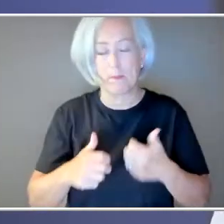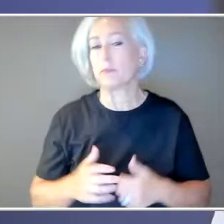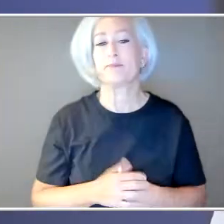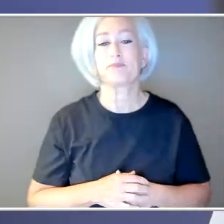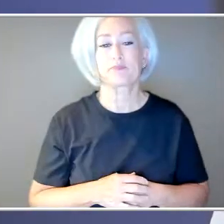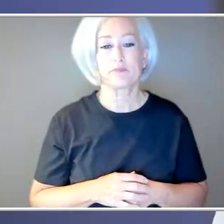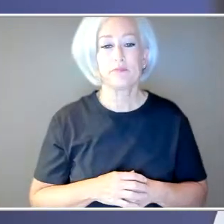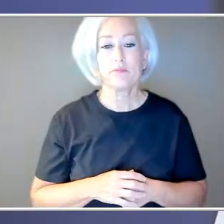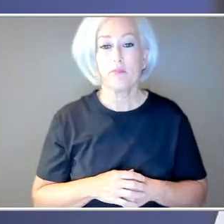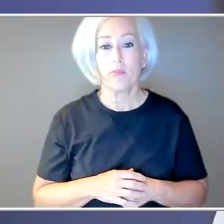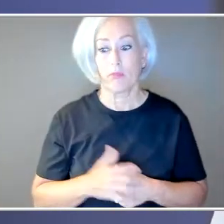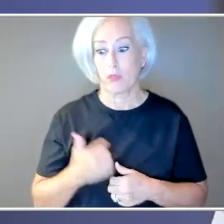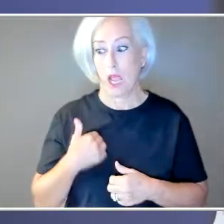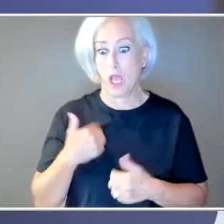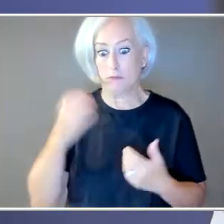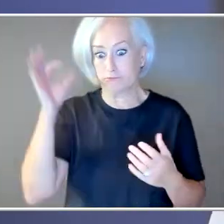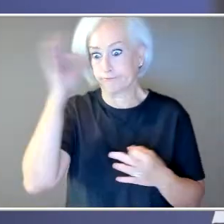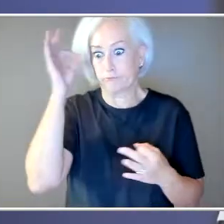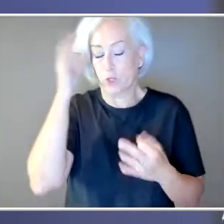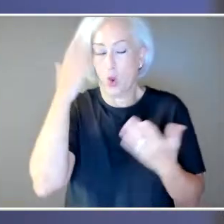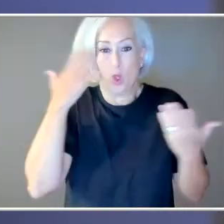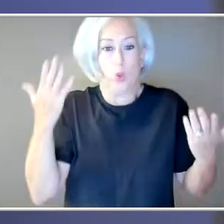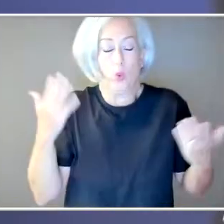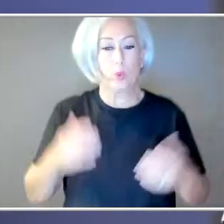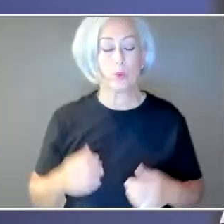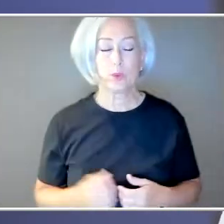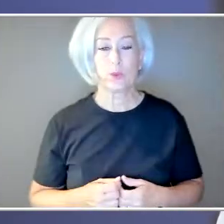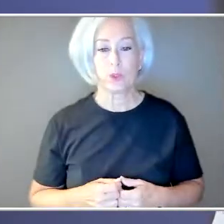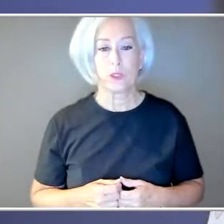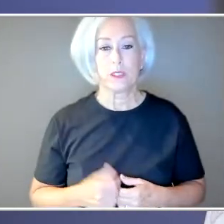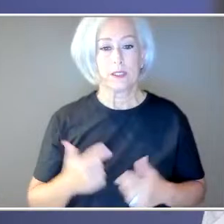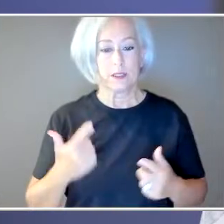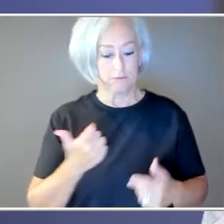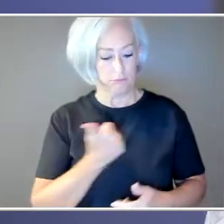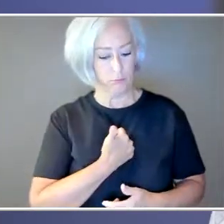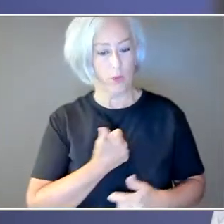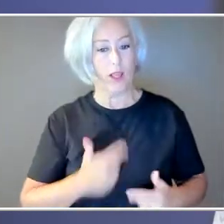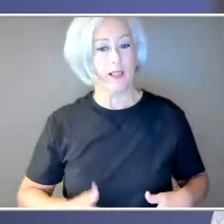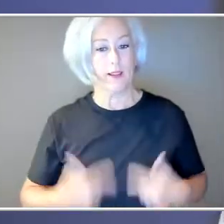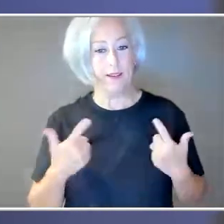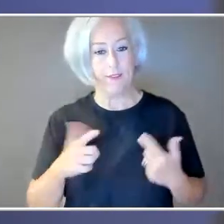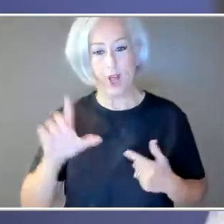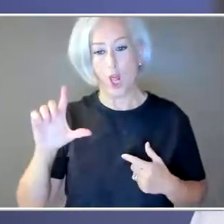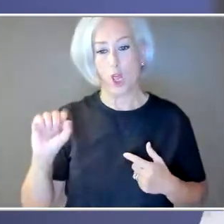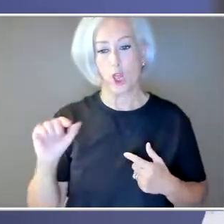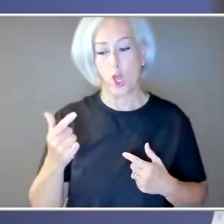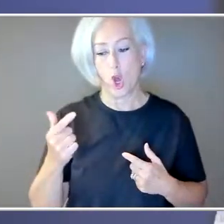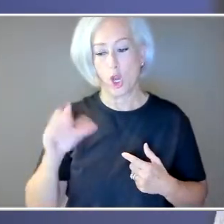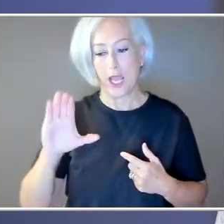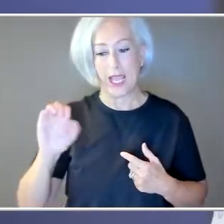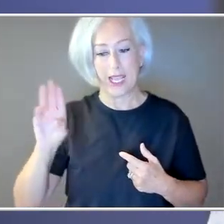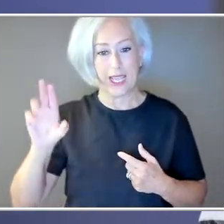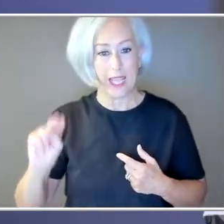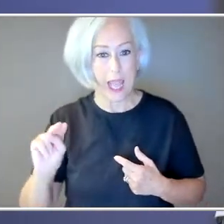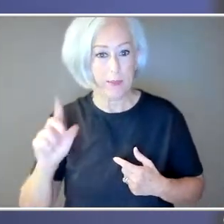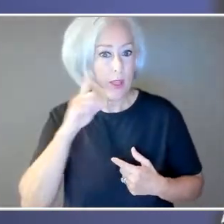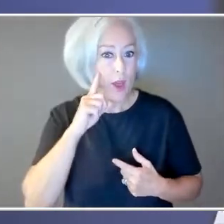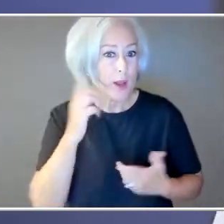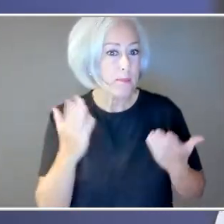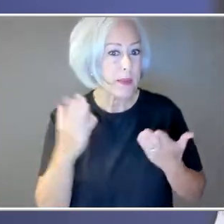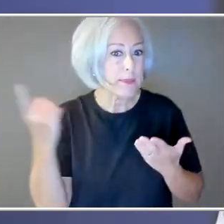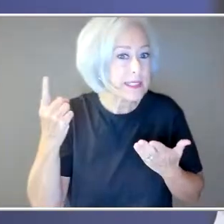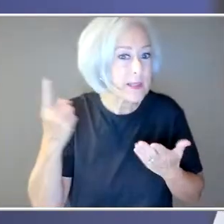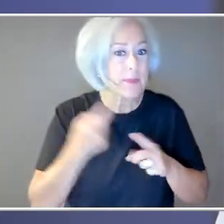I had no clue. I thought maybe we were living in a log cabin. I thought maybe it was the chemicals in the logs from the log